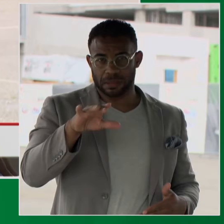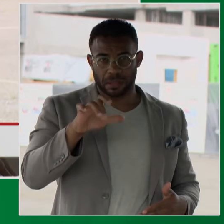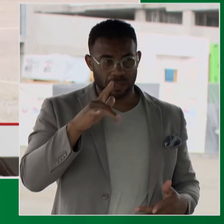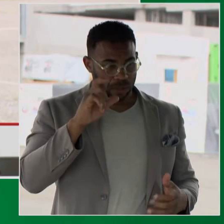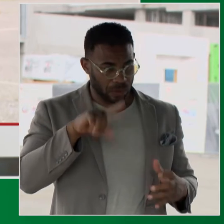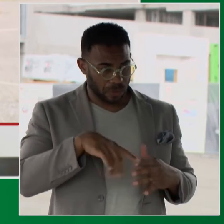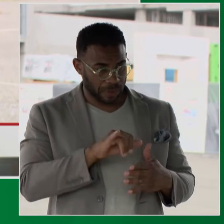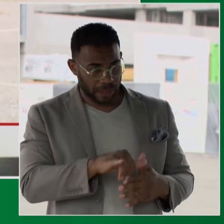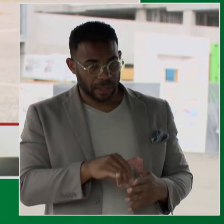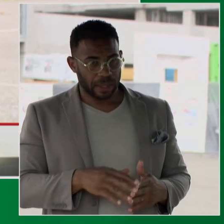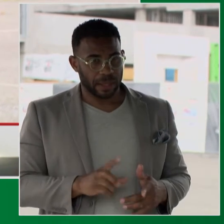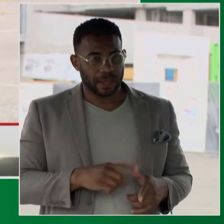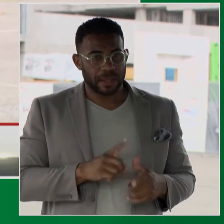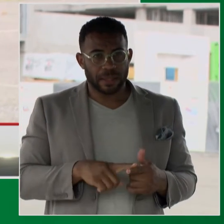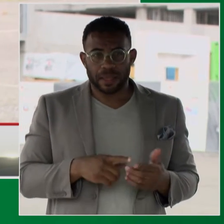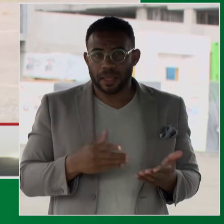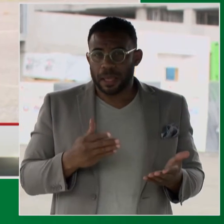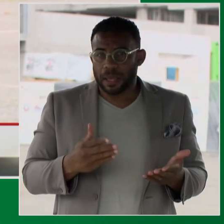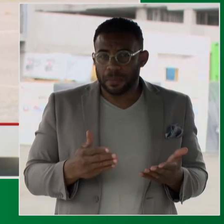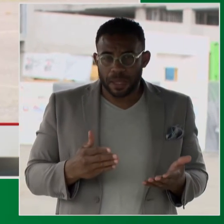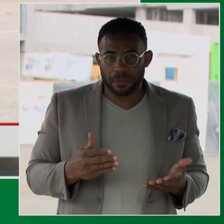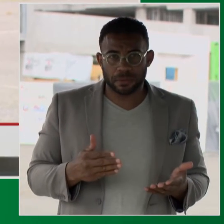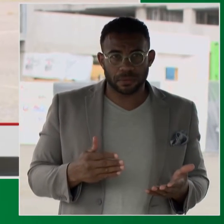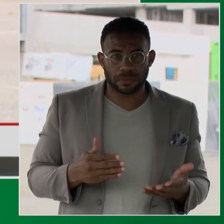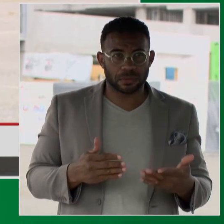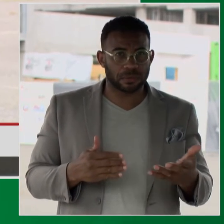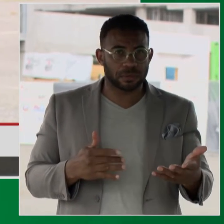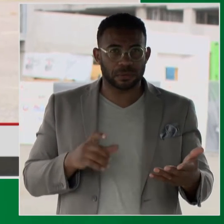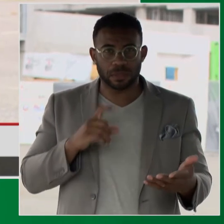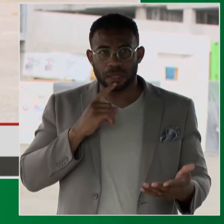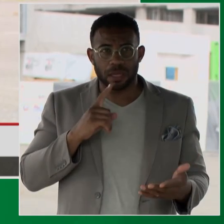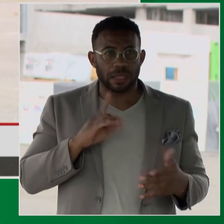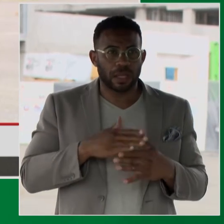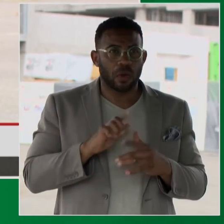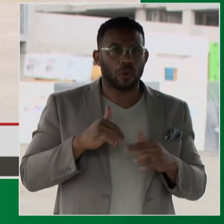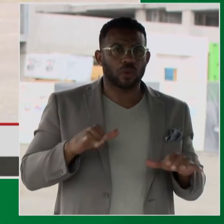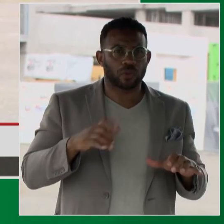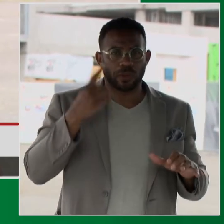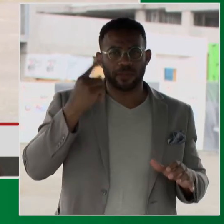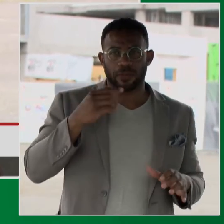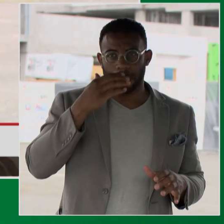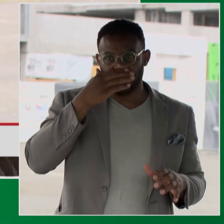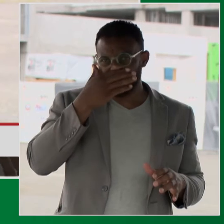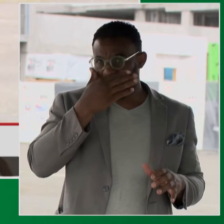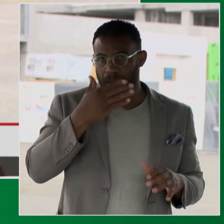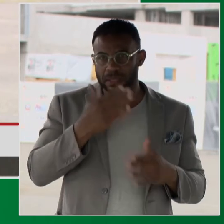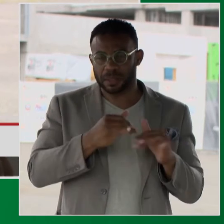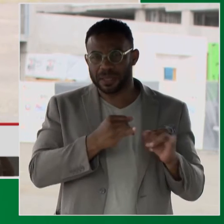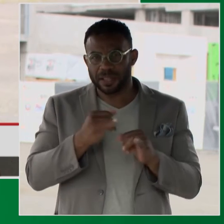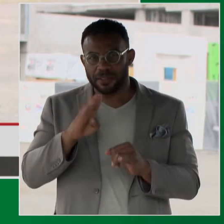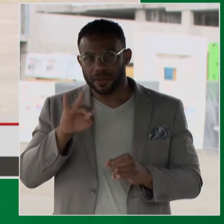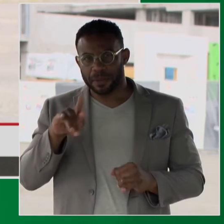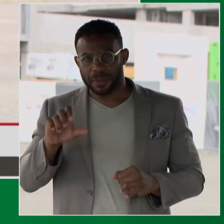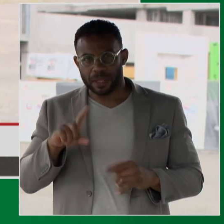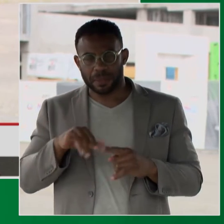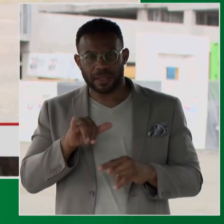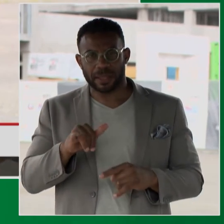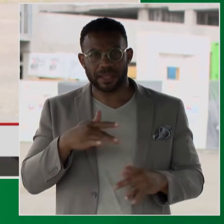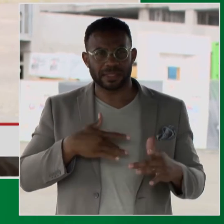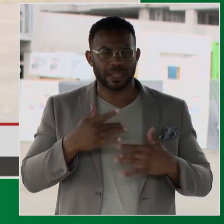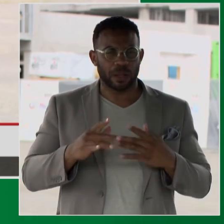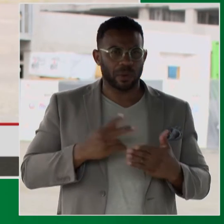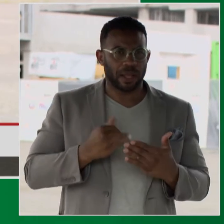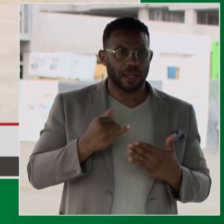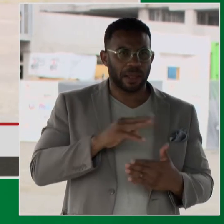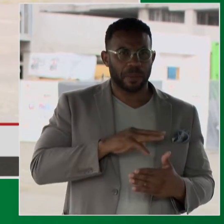that. And then maybe what we could do is hear from Sharon about what we're doing for some individual bids about some exciting projects that